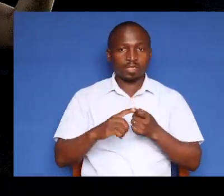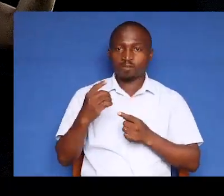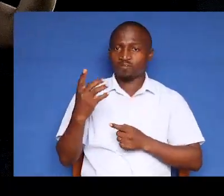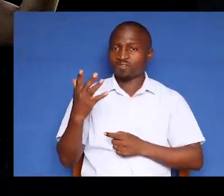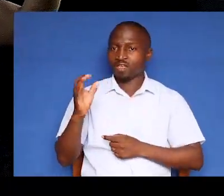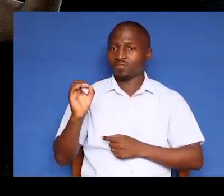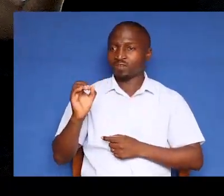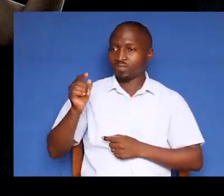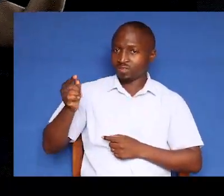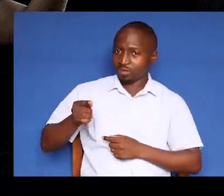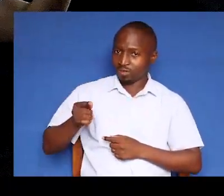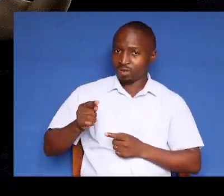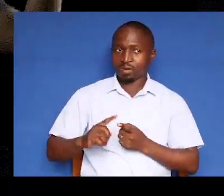times